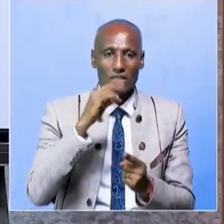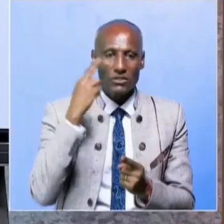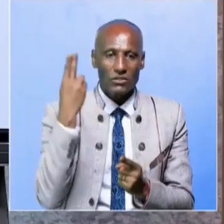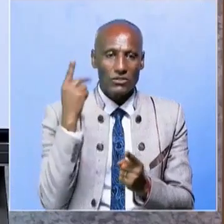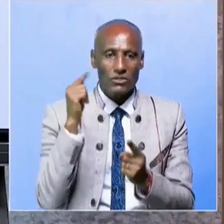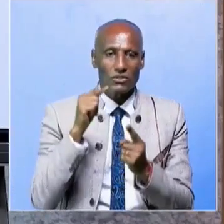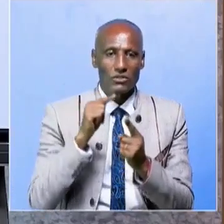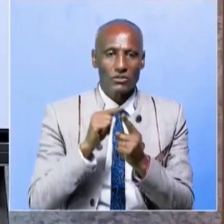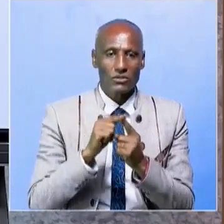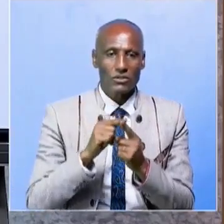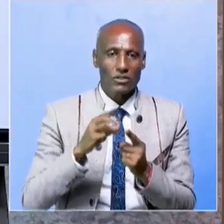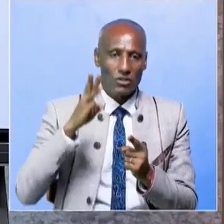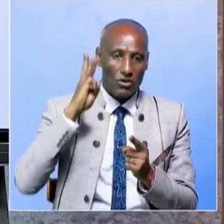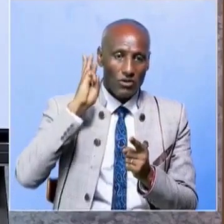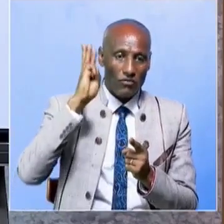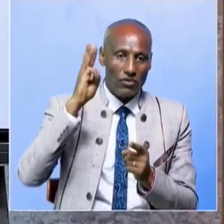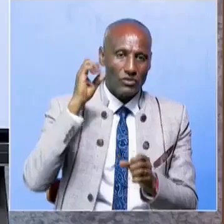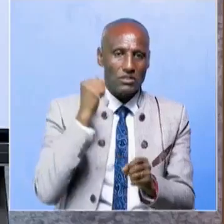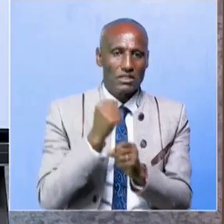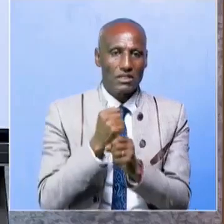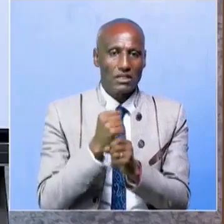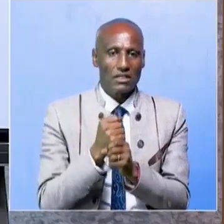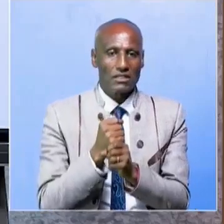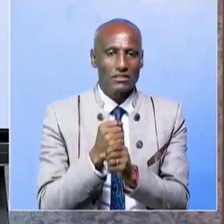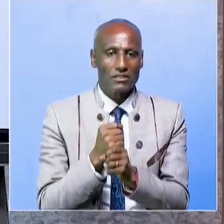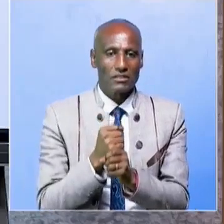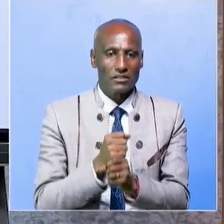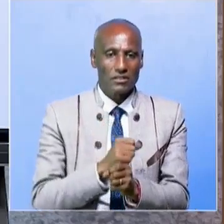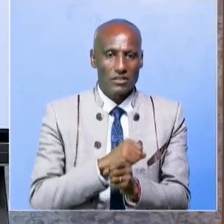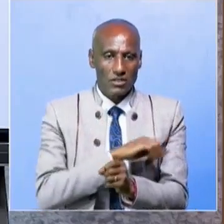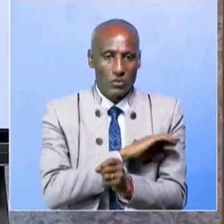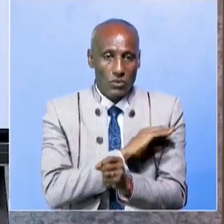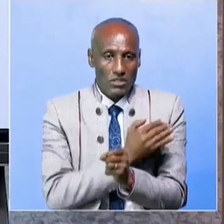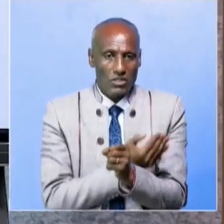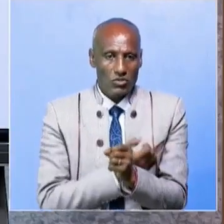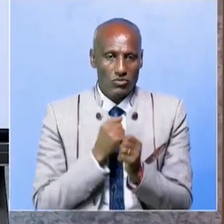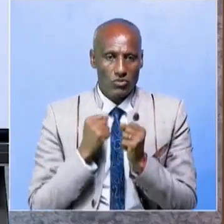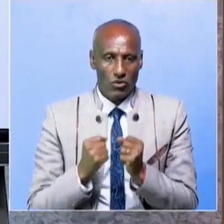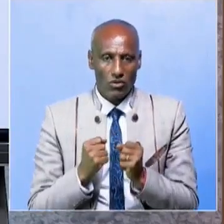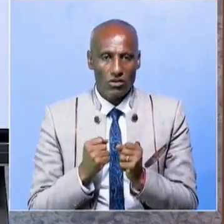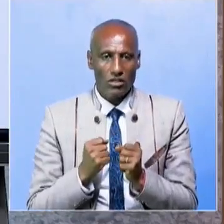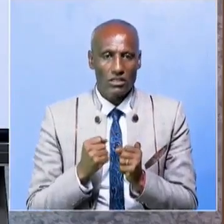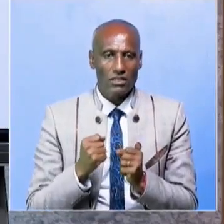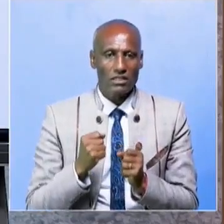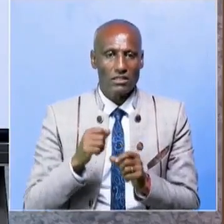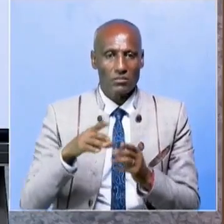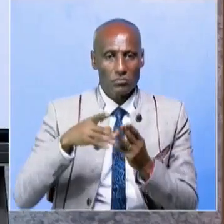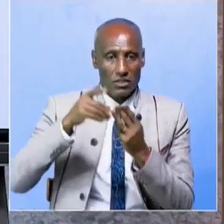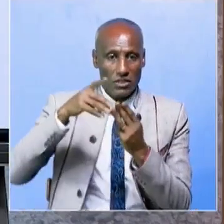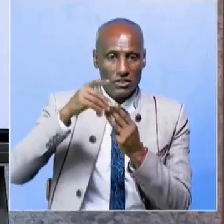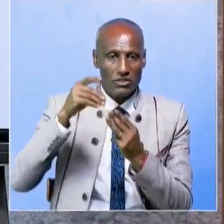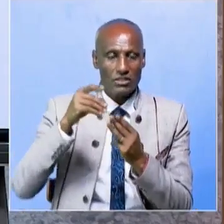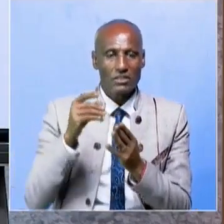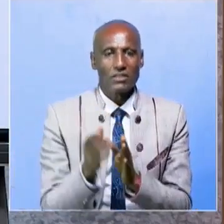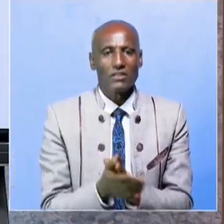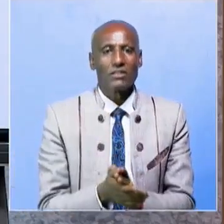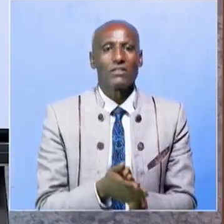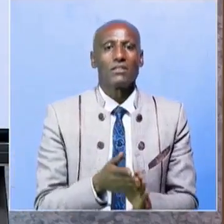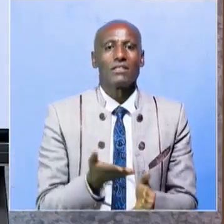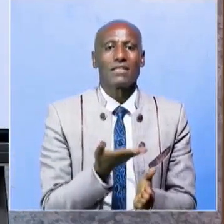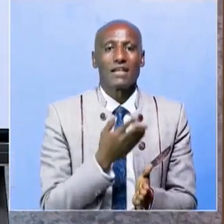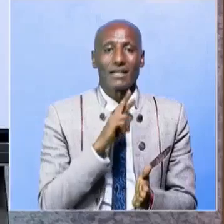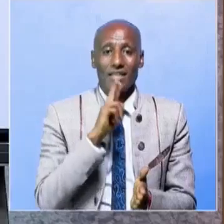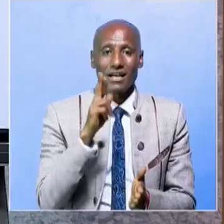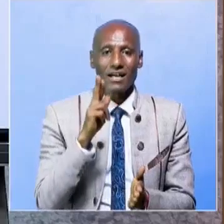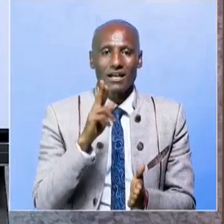about future actions with strong determinations and future predictions that are